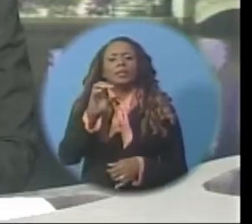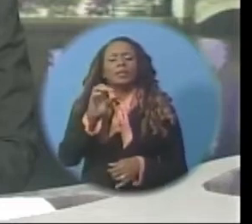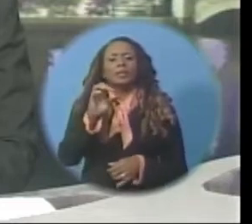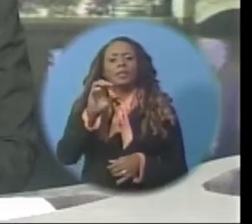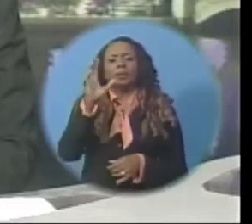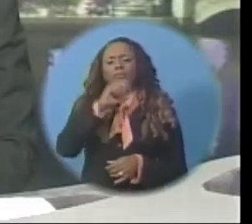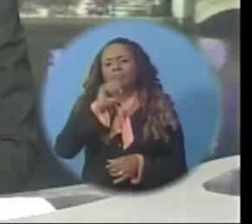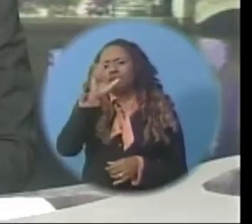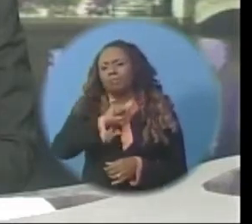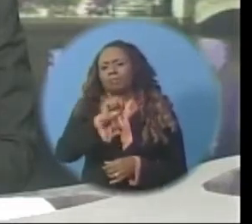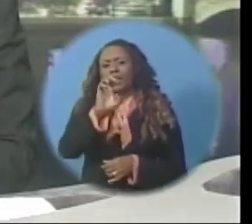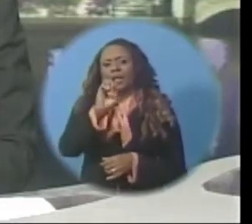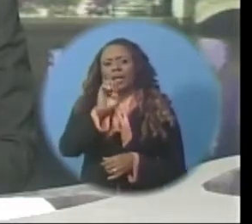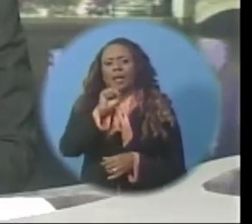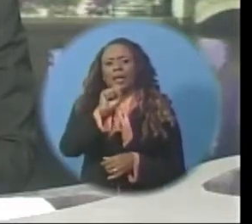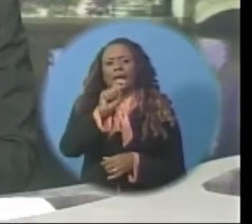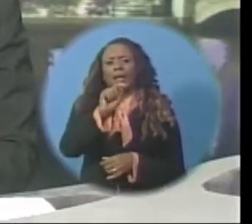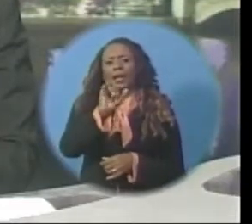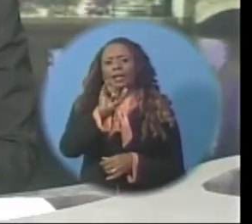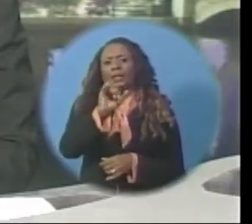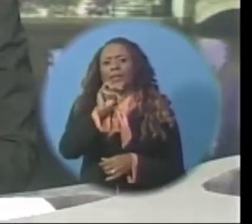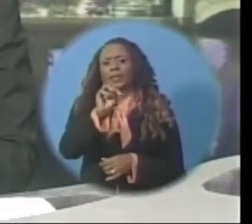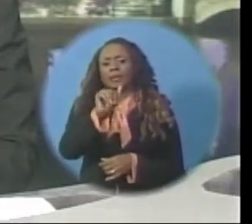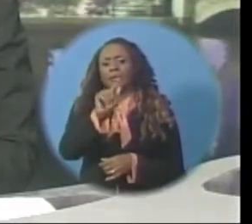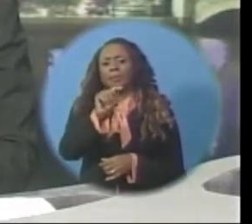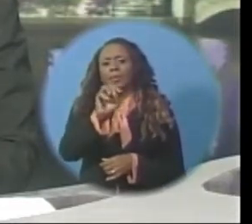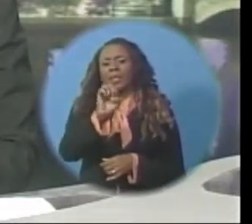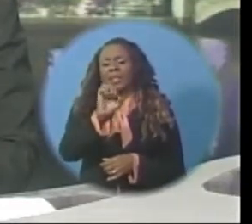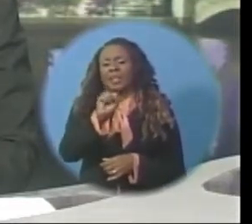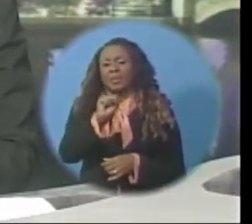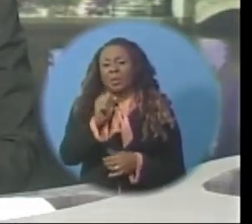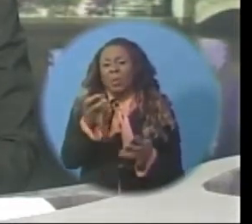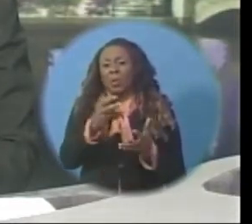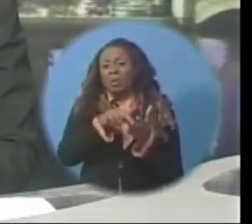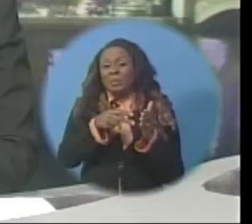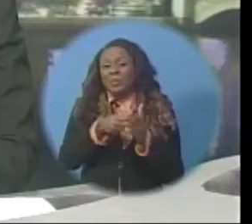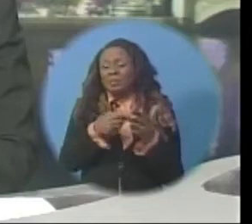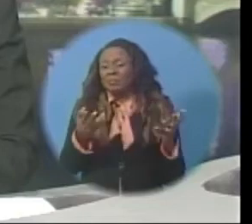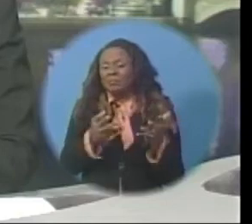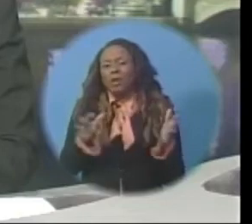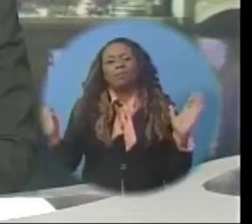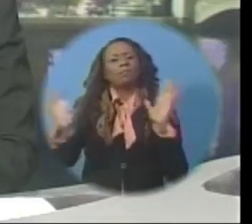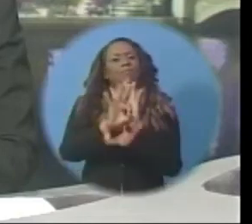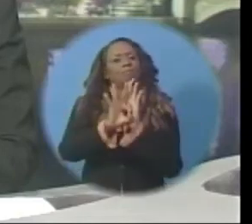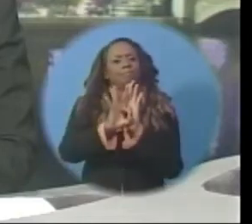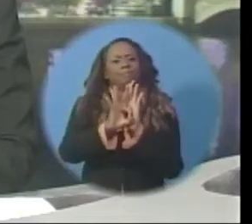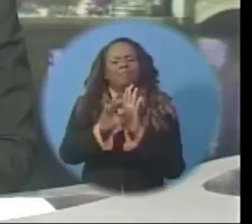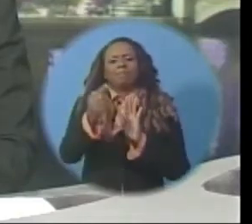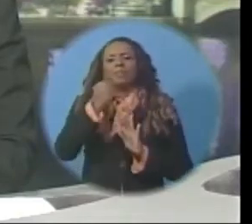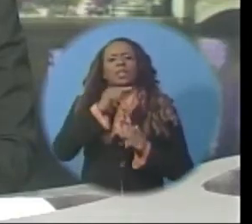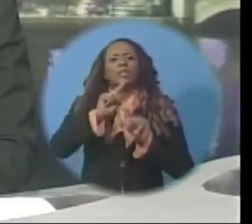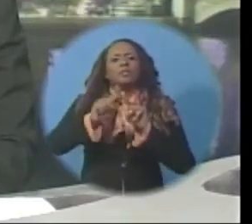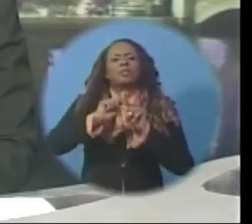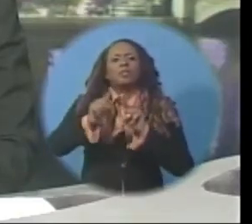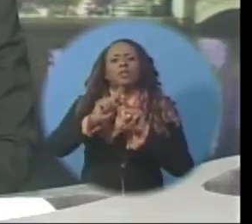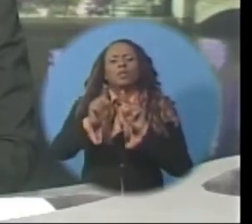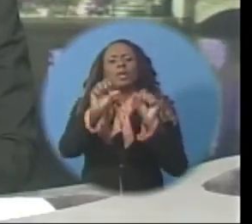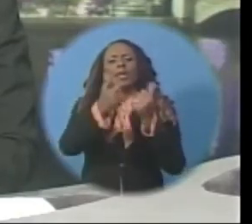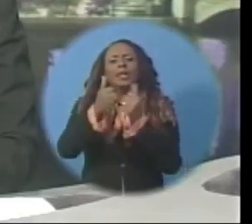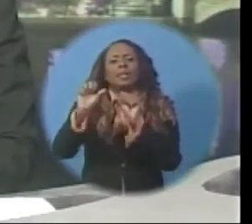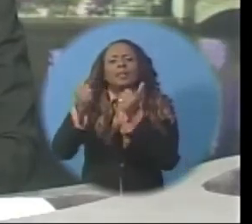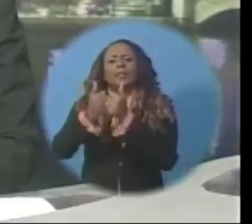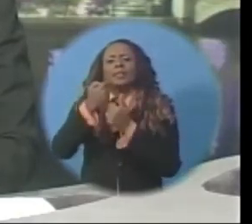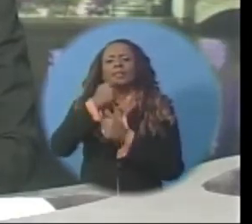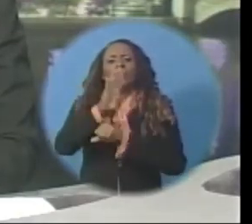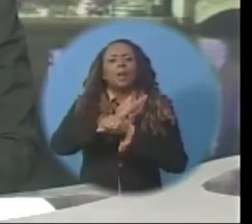failure by Finance Minister Chris Sinclair. Noting Barbados' high debt and continuous downgrades by rating agencies, among other things,